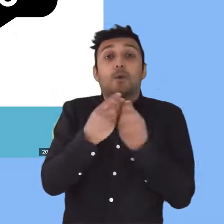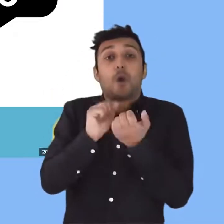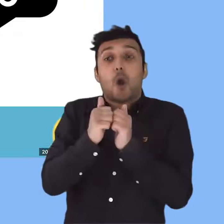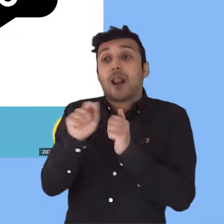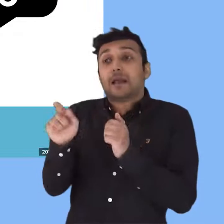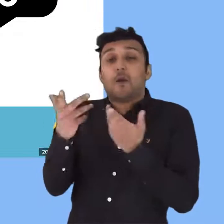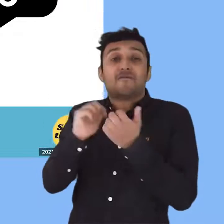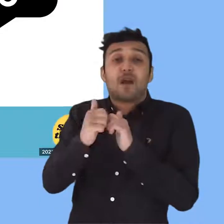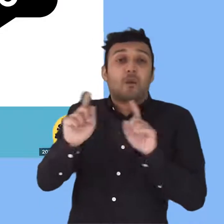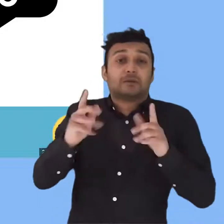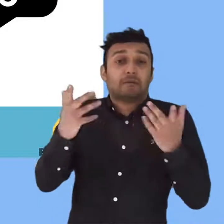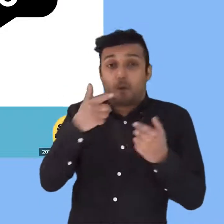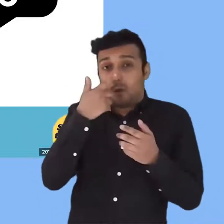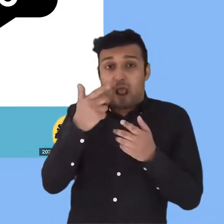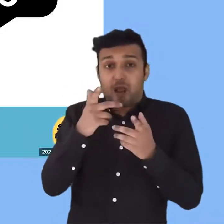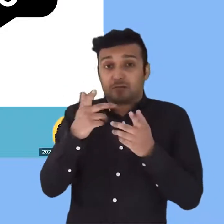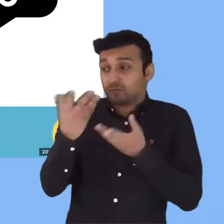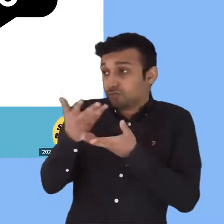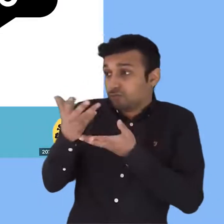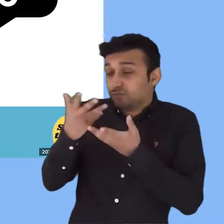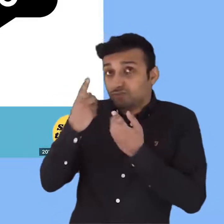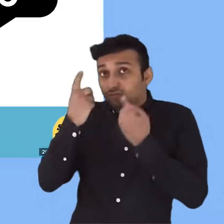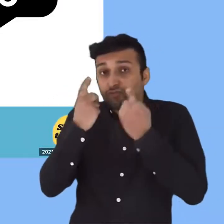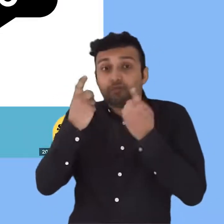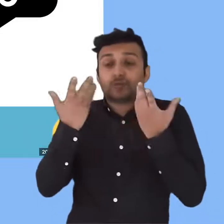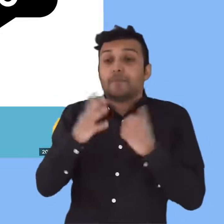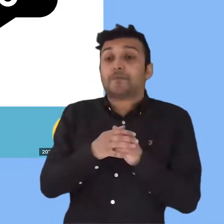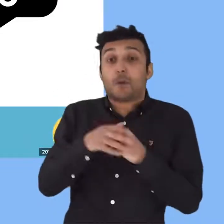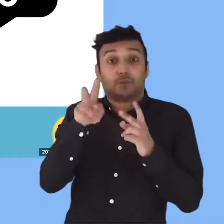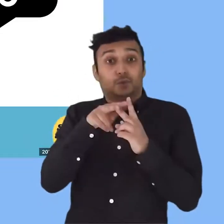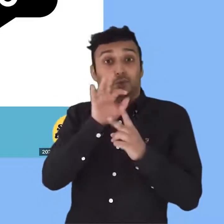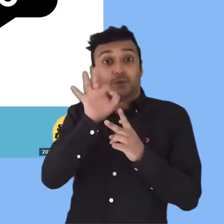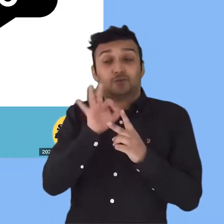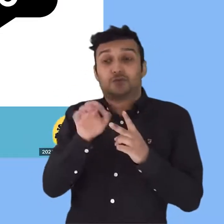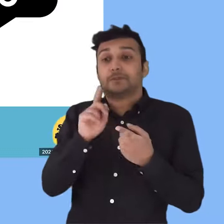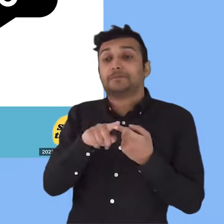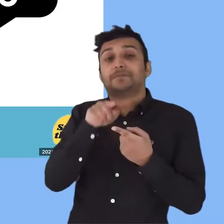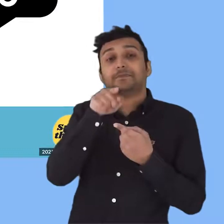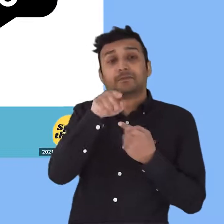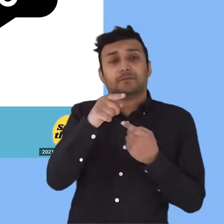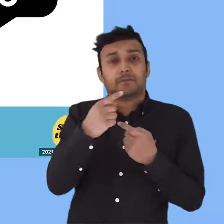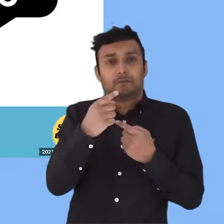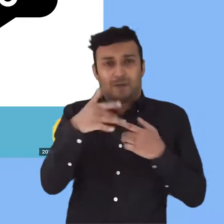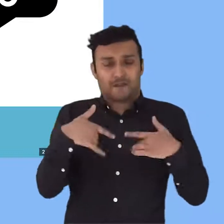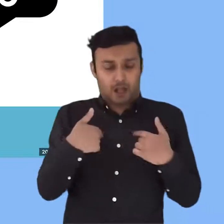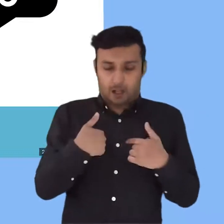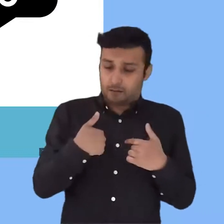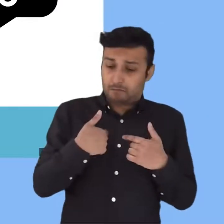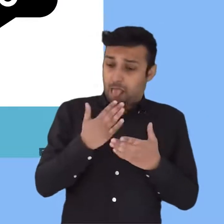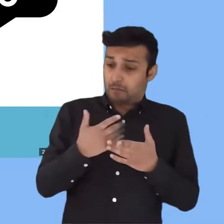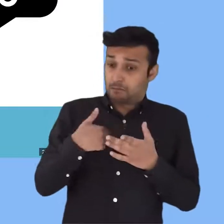colleague or a friend. So first two questions: in what ways are you